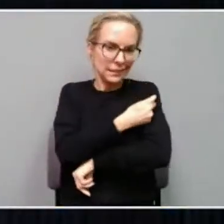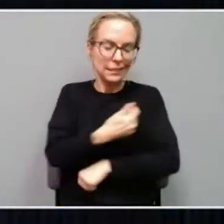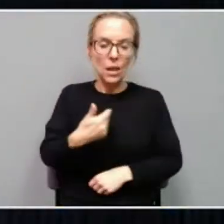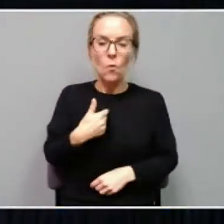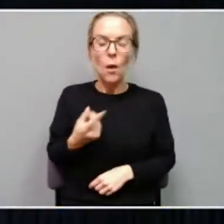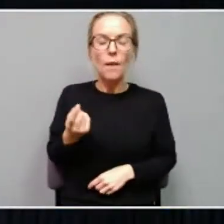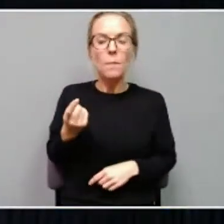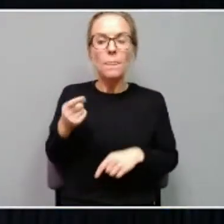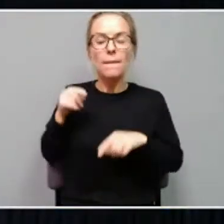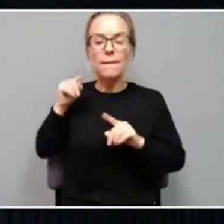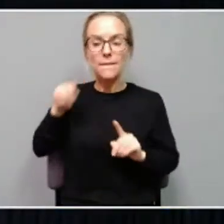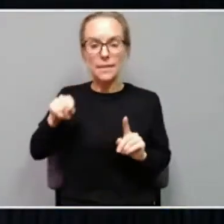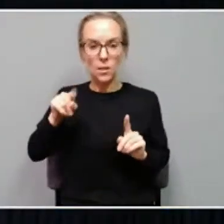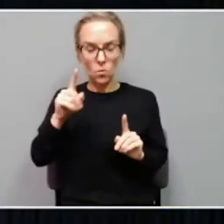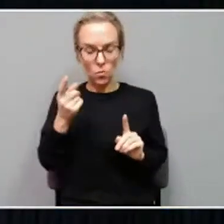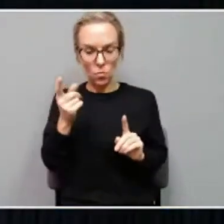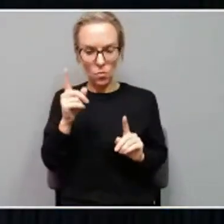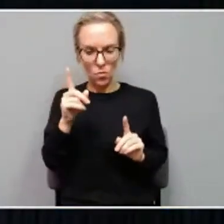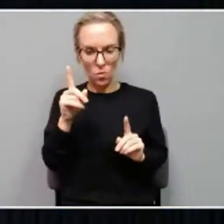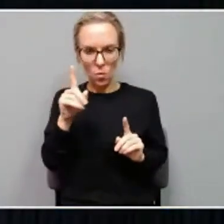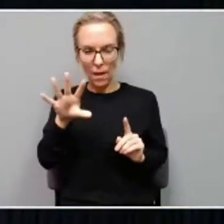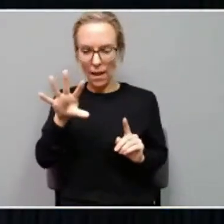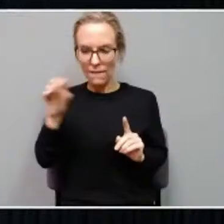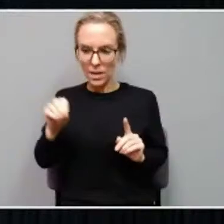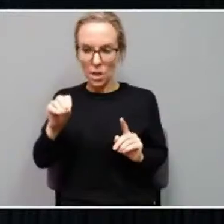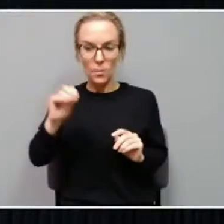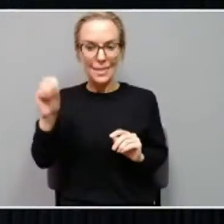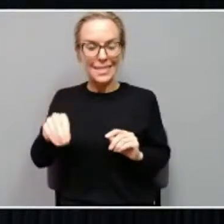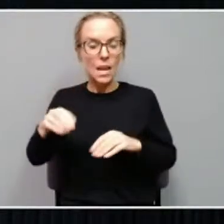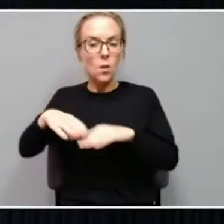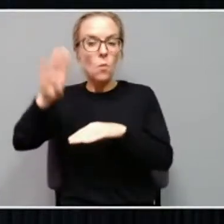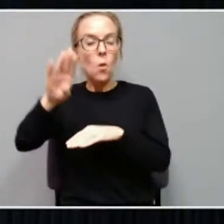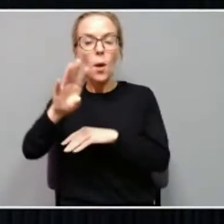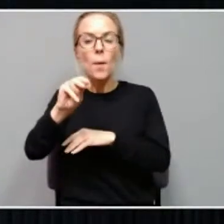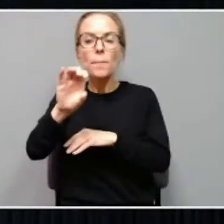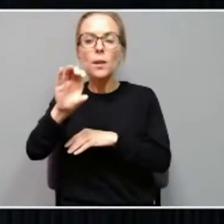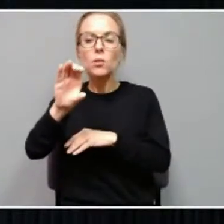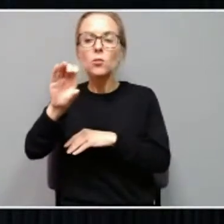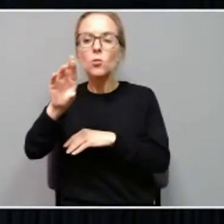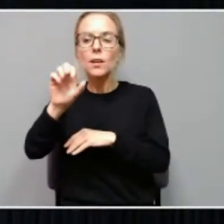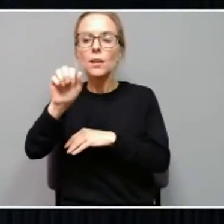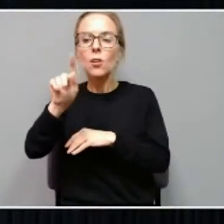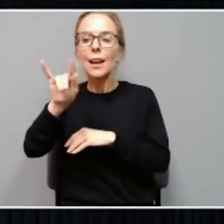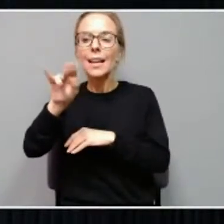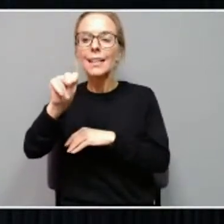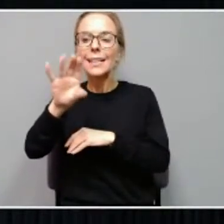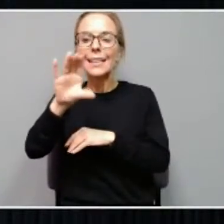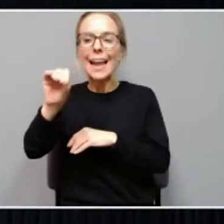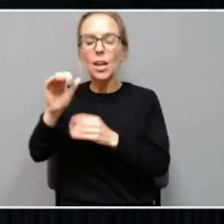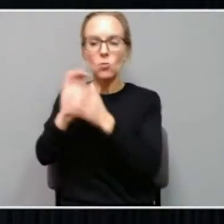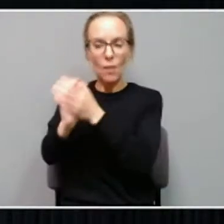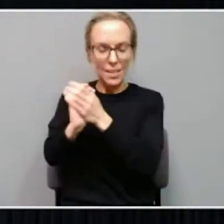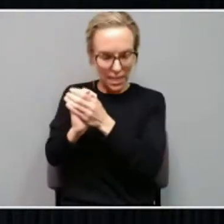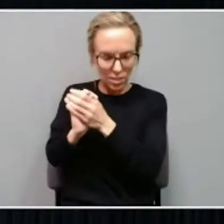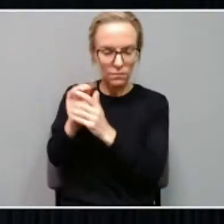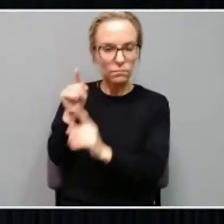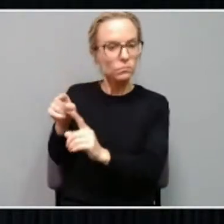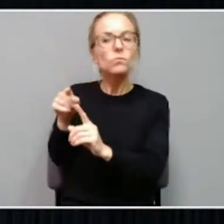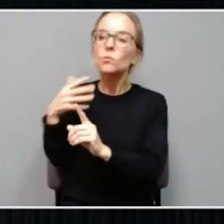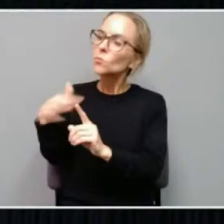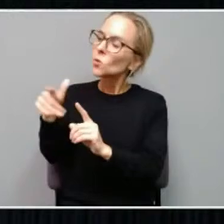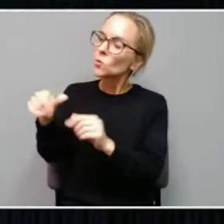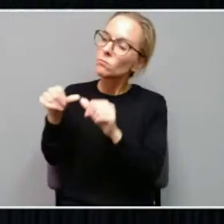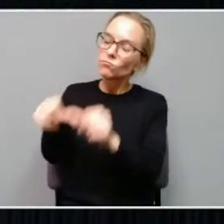the 50% or more vaccinated. McCracken County, congratulations for continuing to